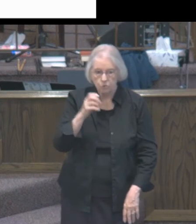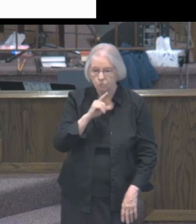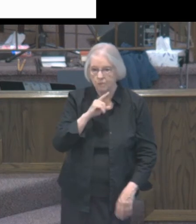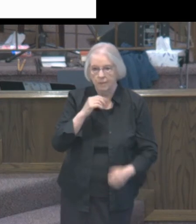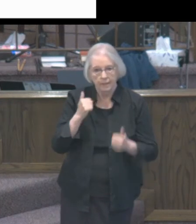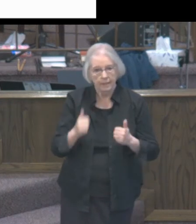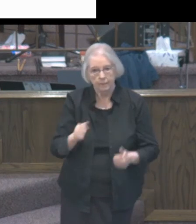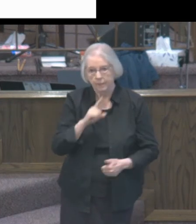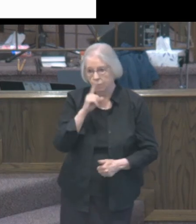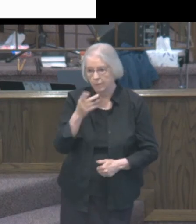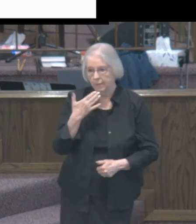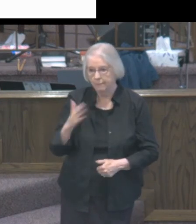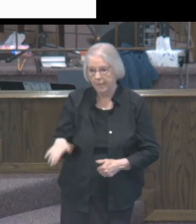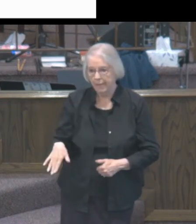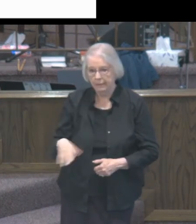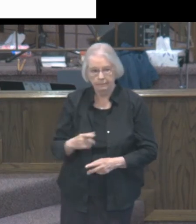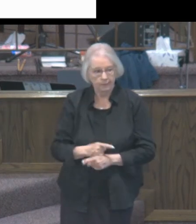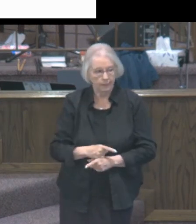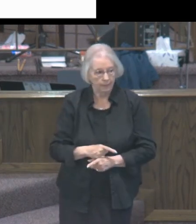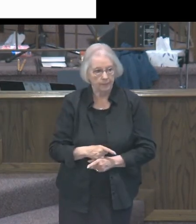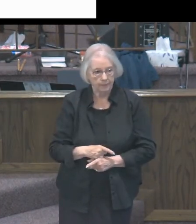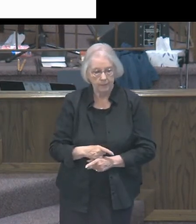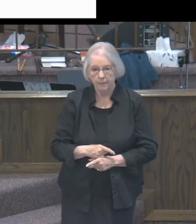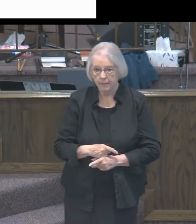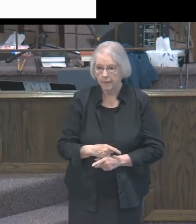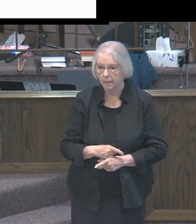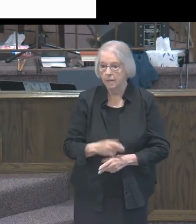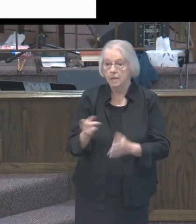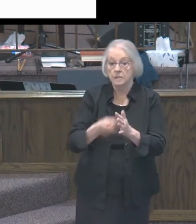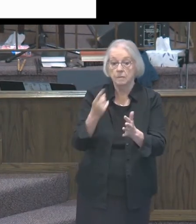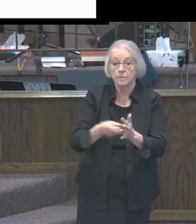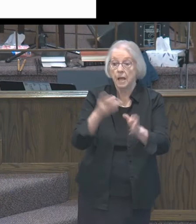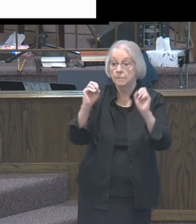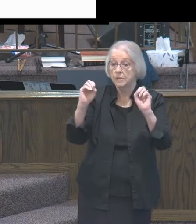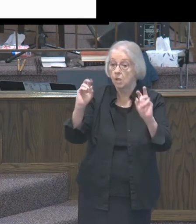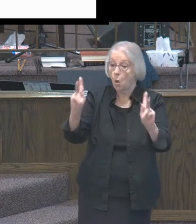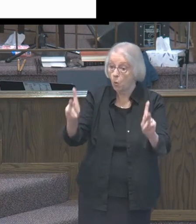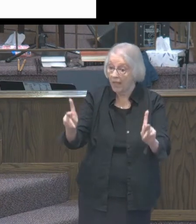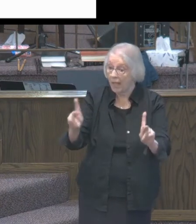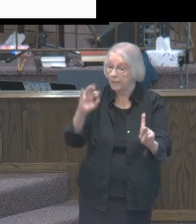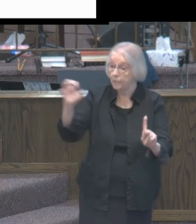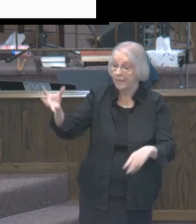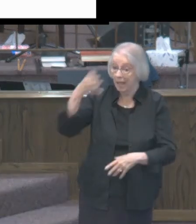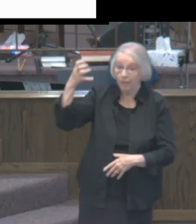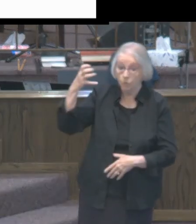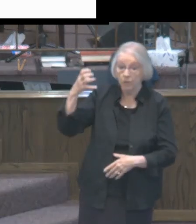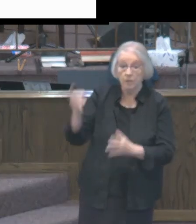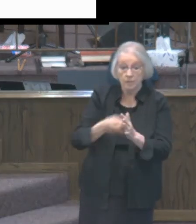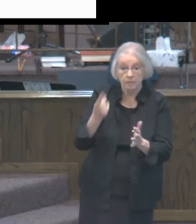Yes, it is okay to be angry. It is okay to be